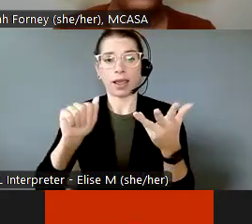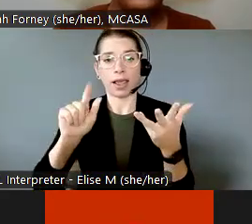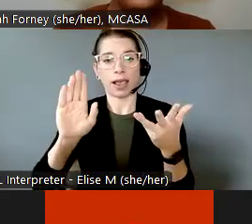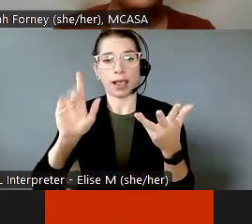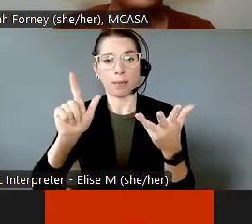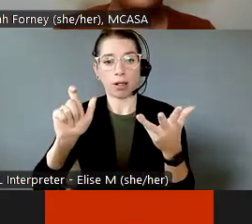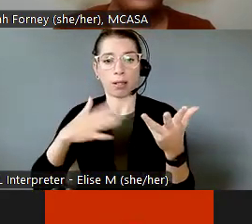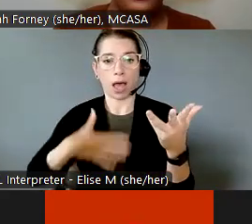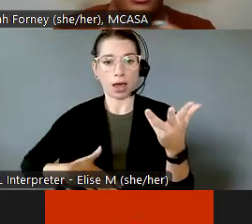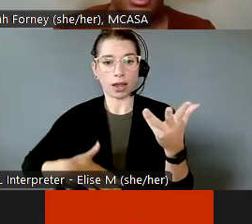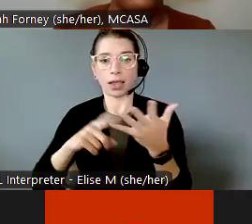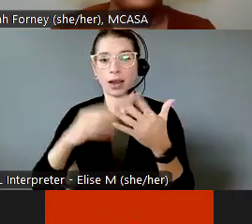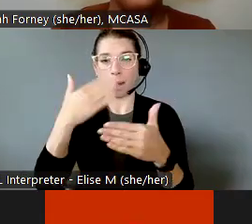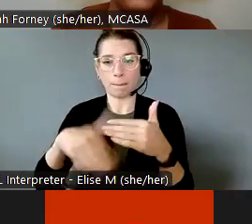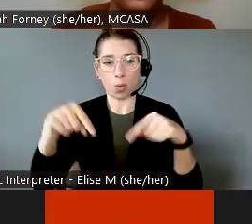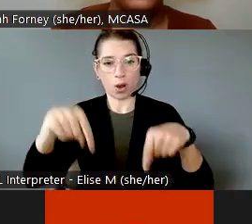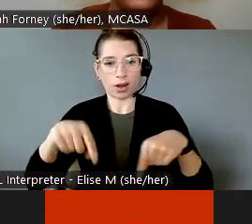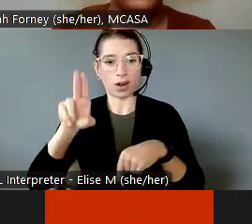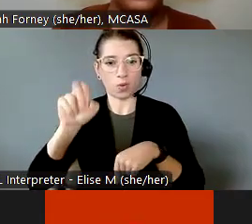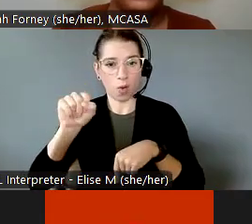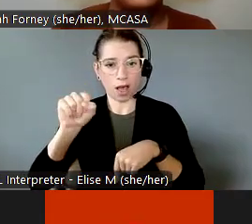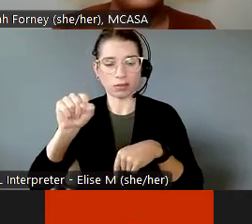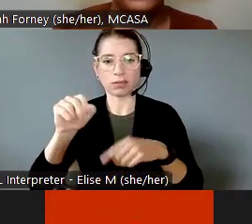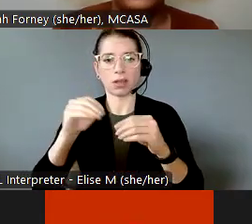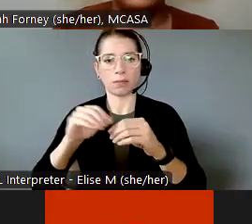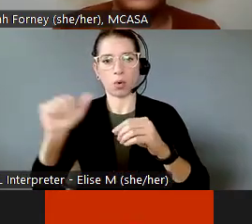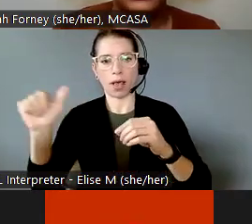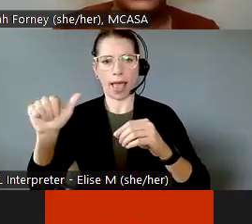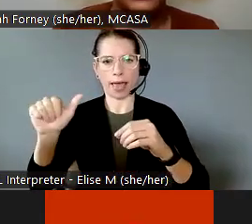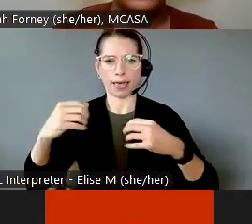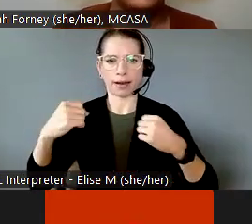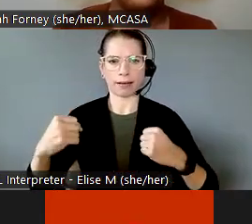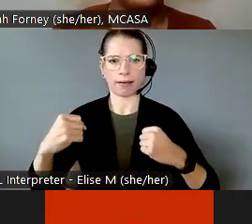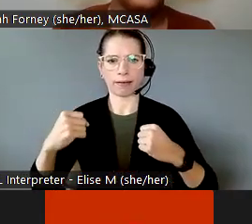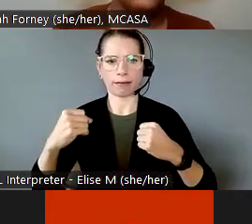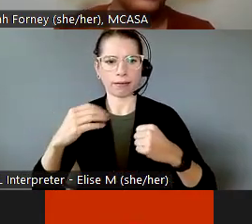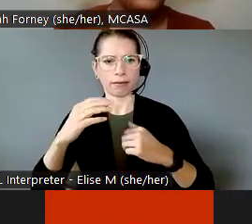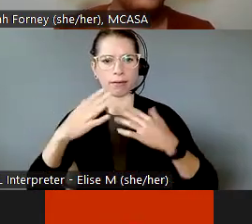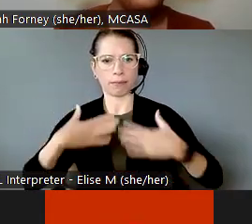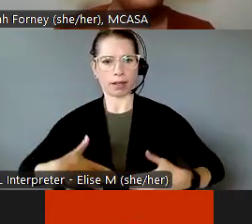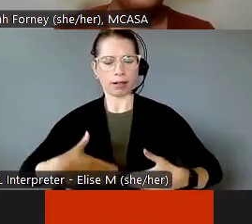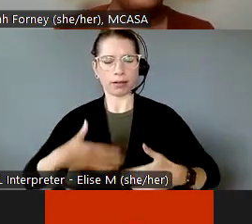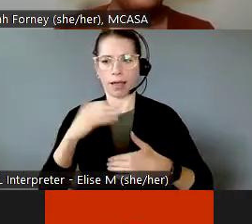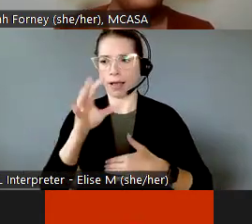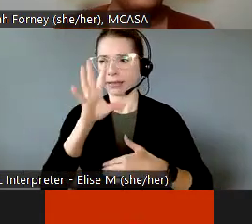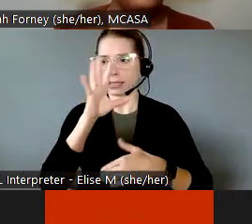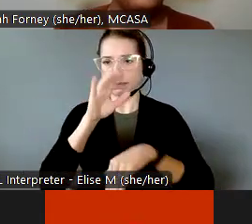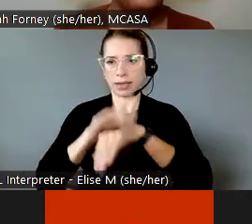in the US, athletic built, and speak English as their first language.